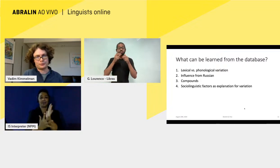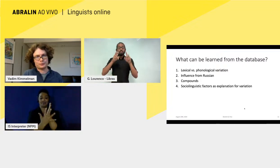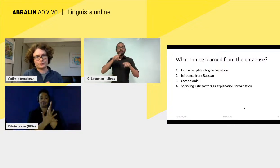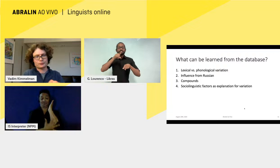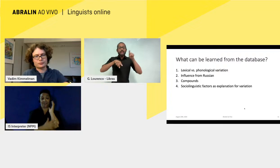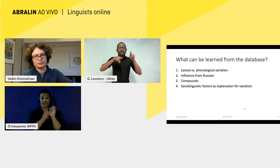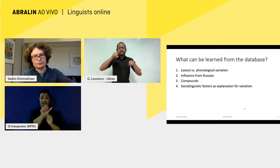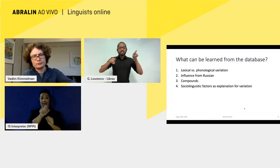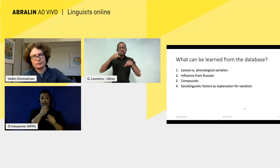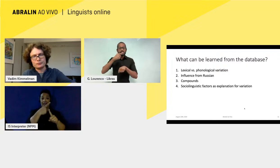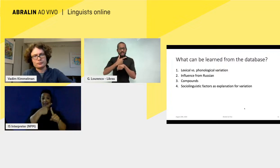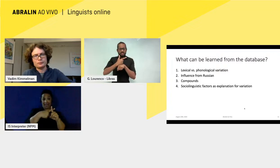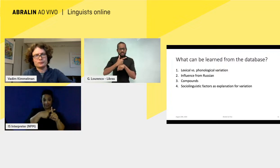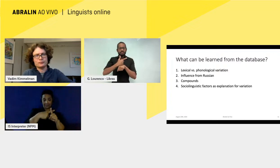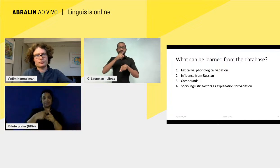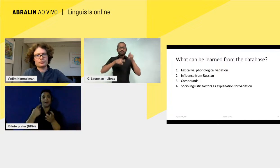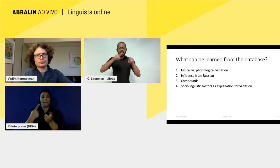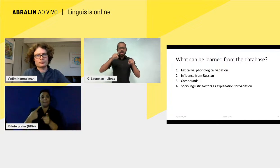variation.